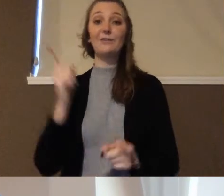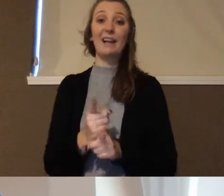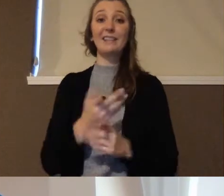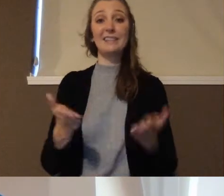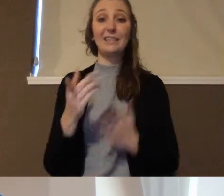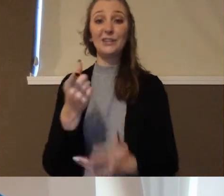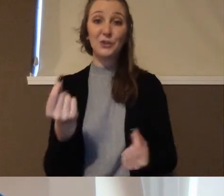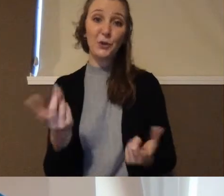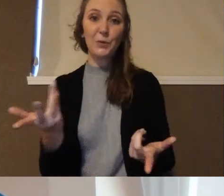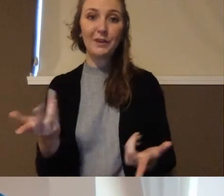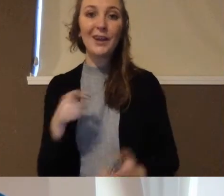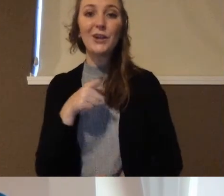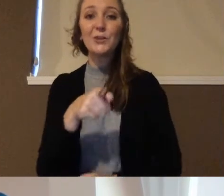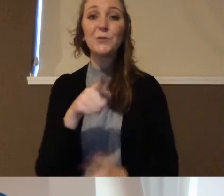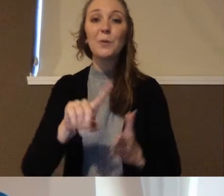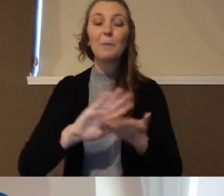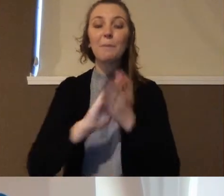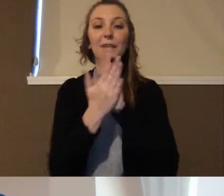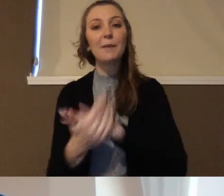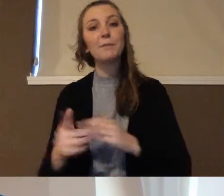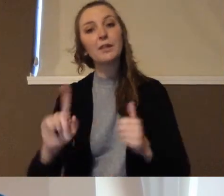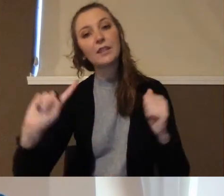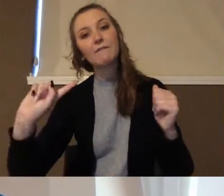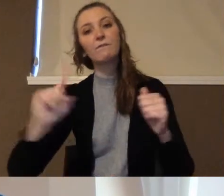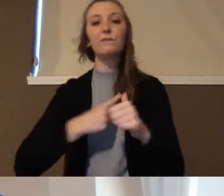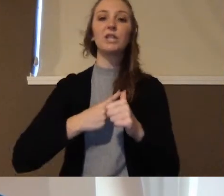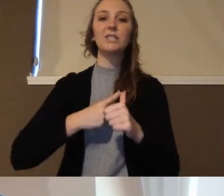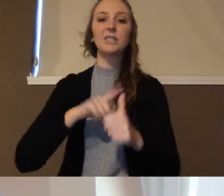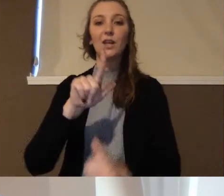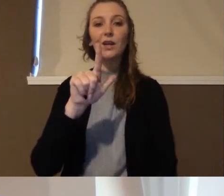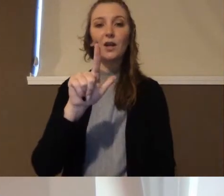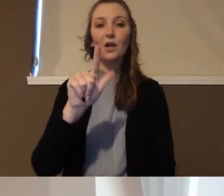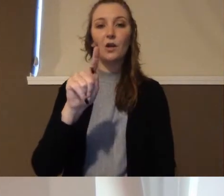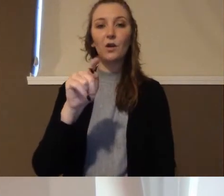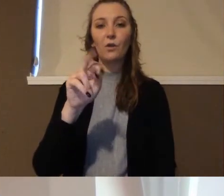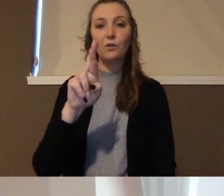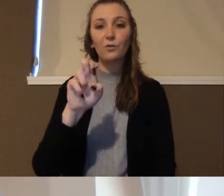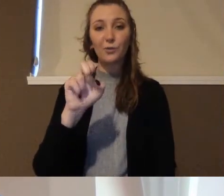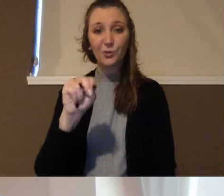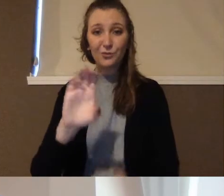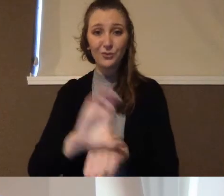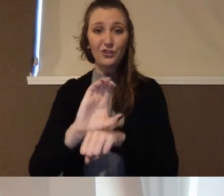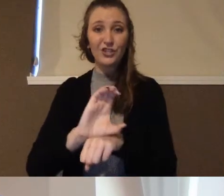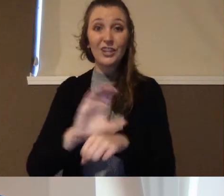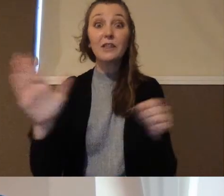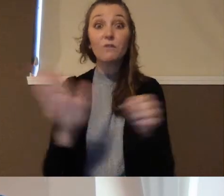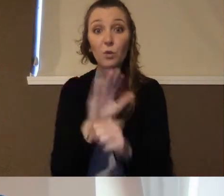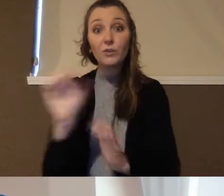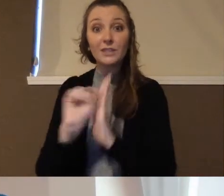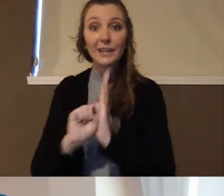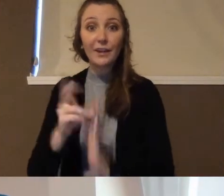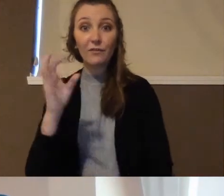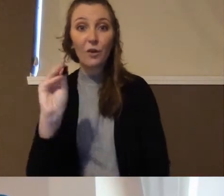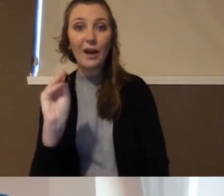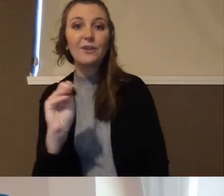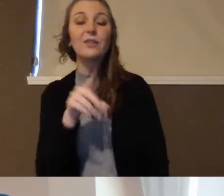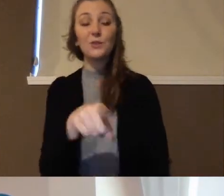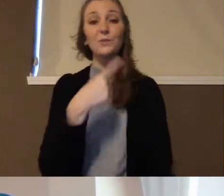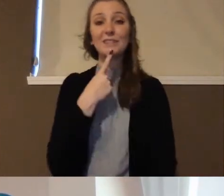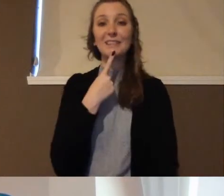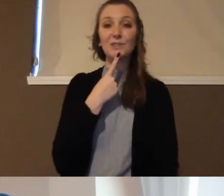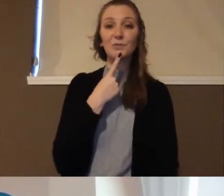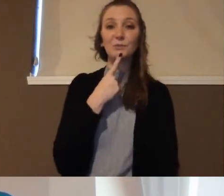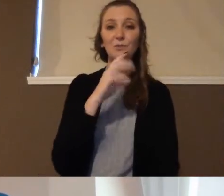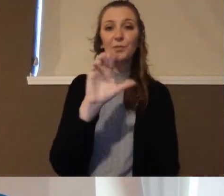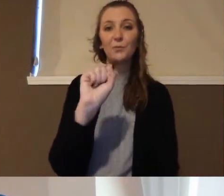in the entire state of Ohio to say to sexual minorities, welcome,